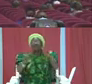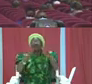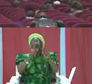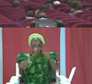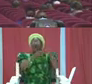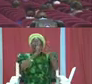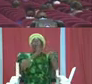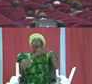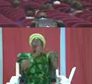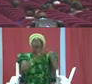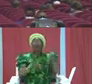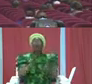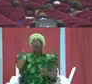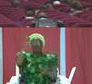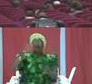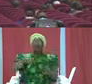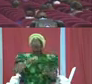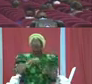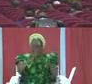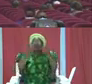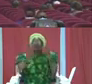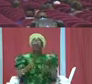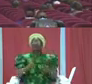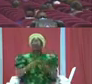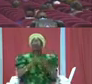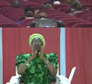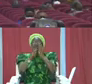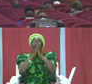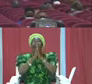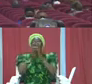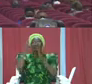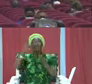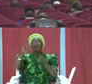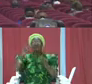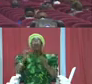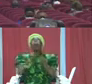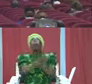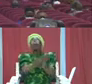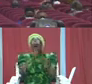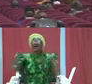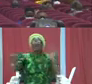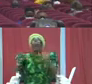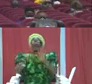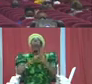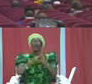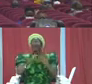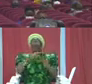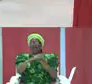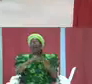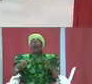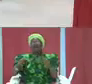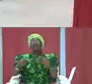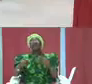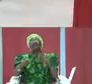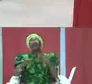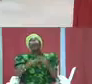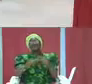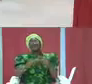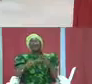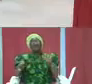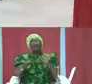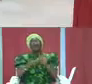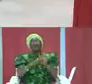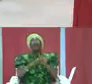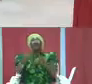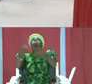for salvation and for restoration. Come to the Lord now.